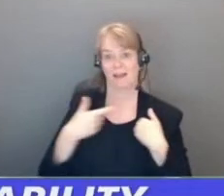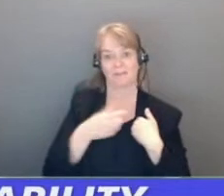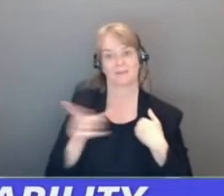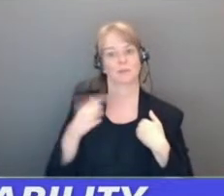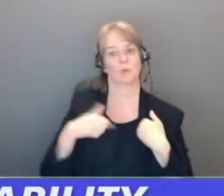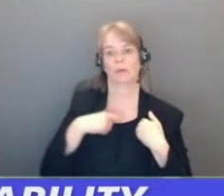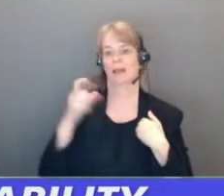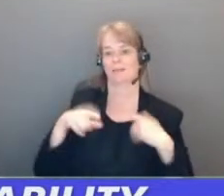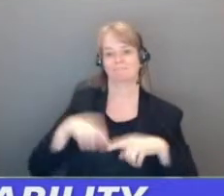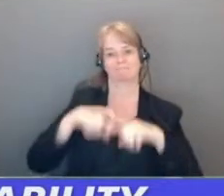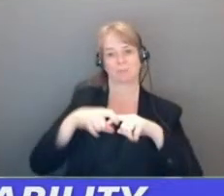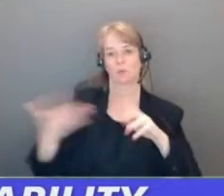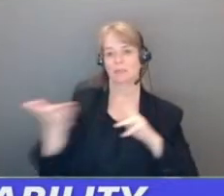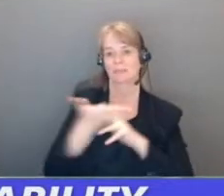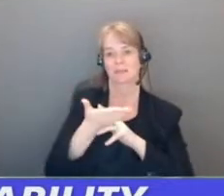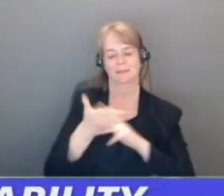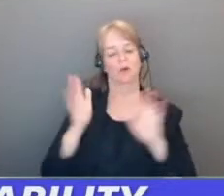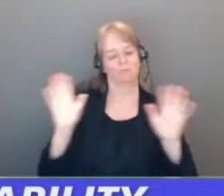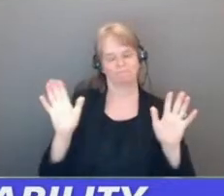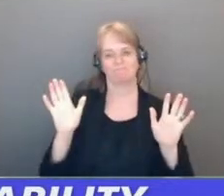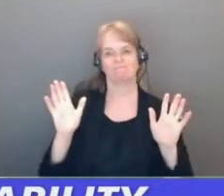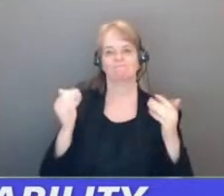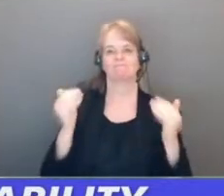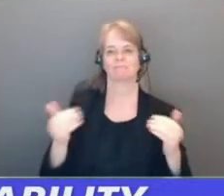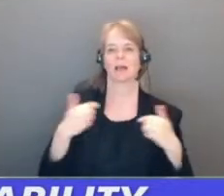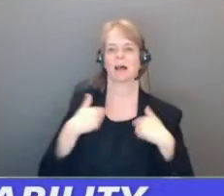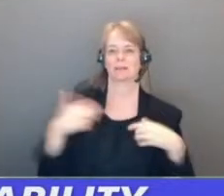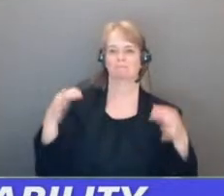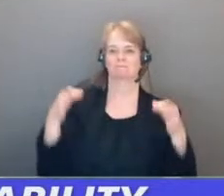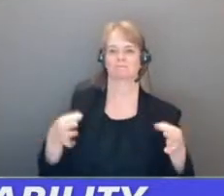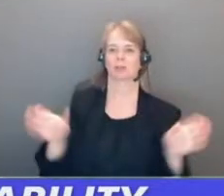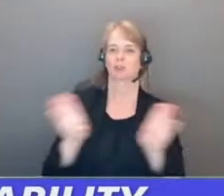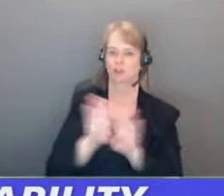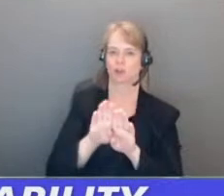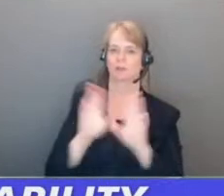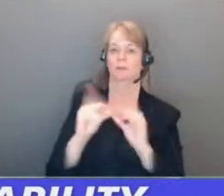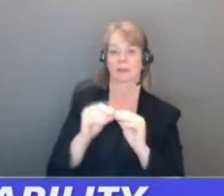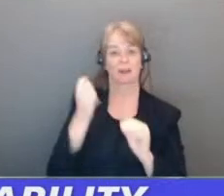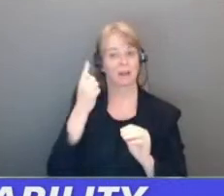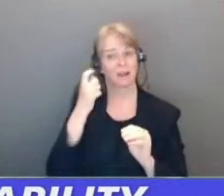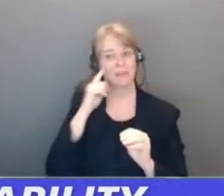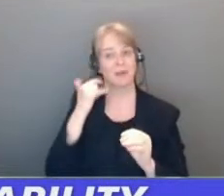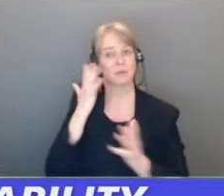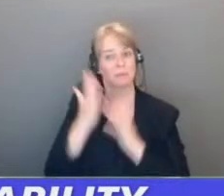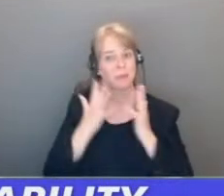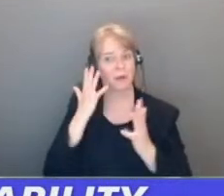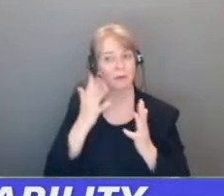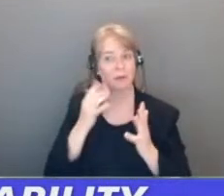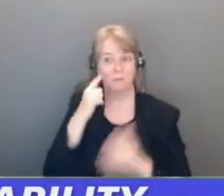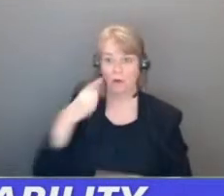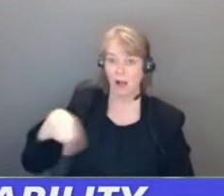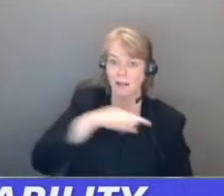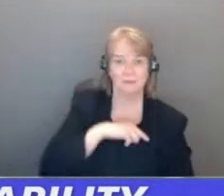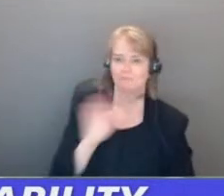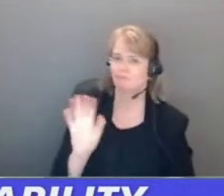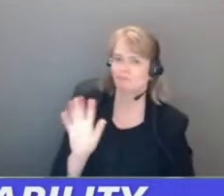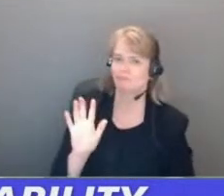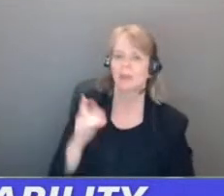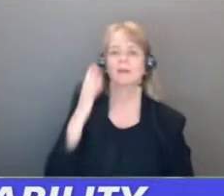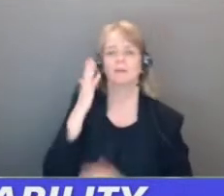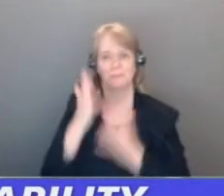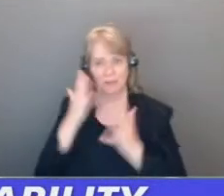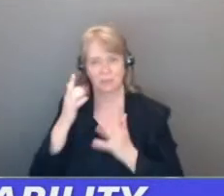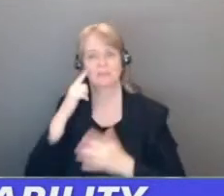And I adjourned the meeting. It was embarrassing, not for us, but for Mr. Chiarelli himself, I